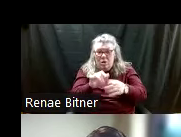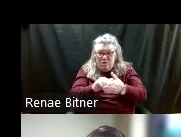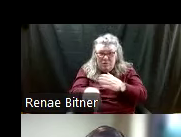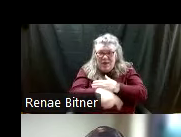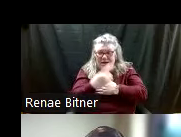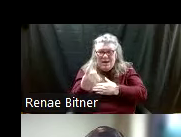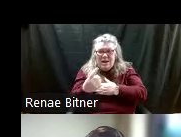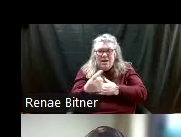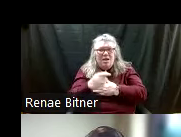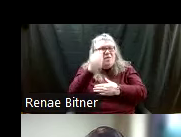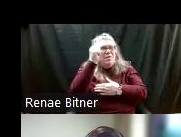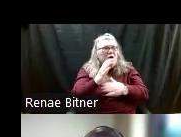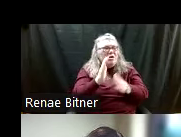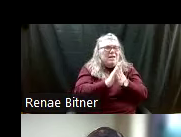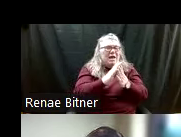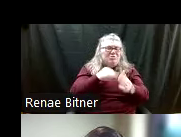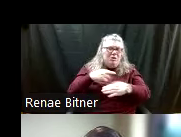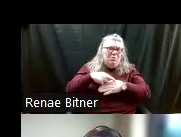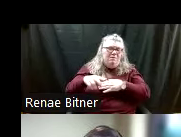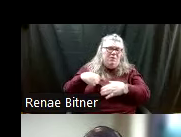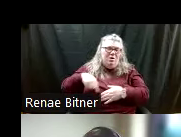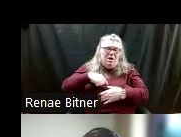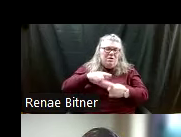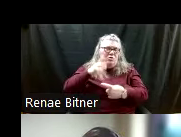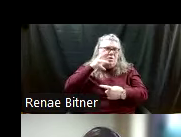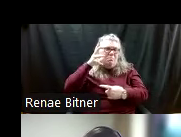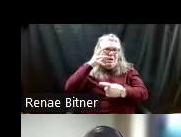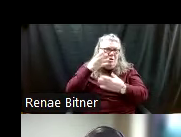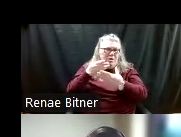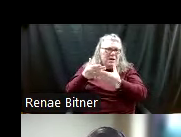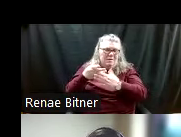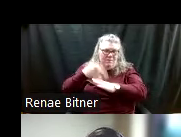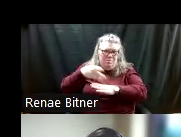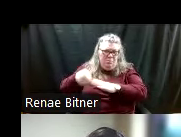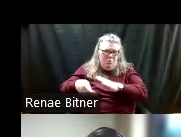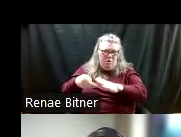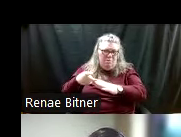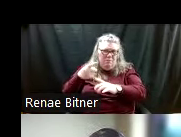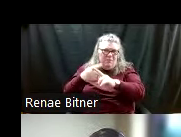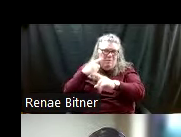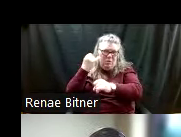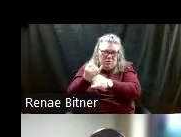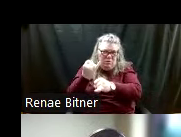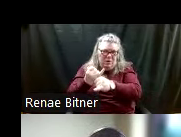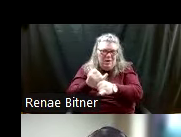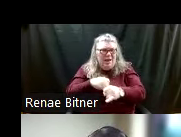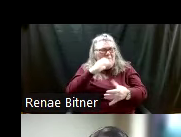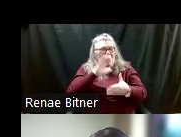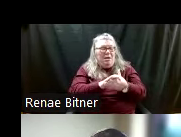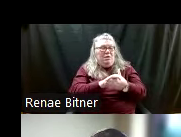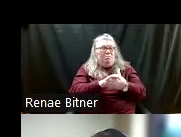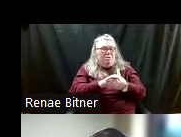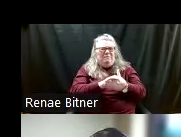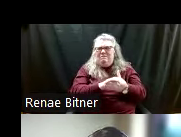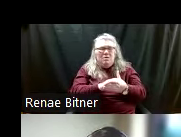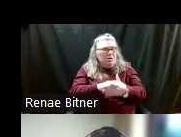if she could refer us to the parent-infant program or the school for the deaf. Um, my husband was initially not